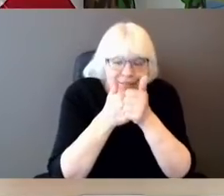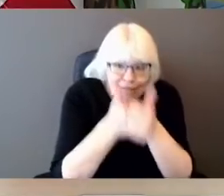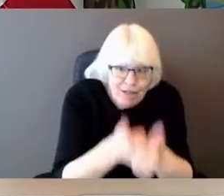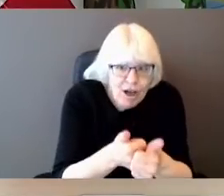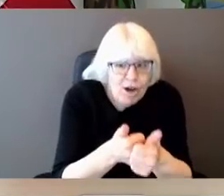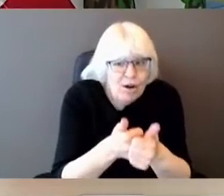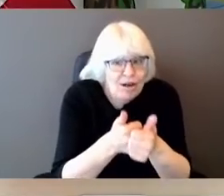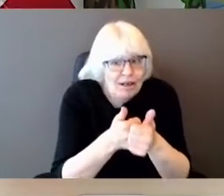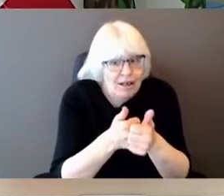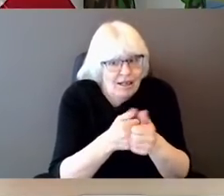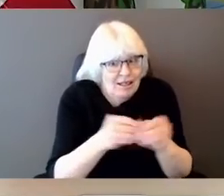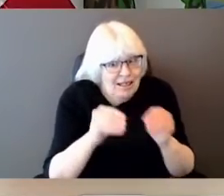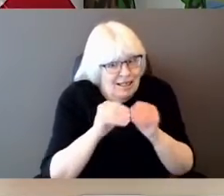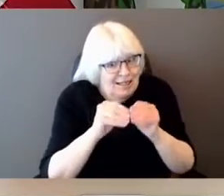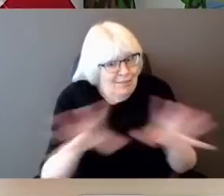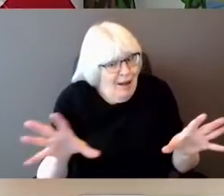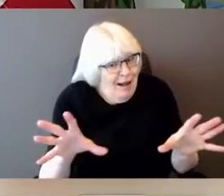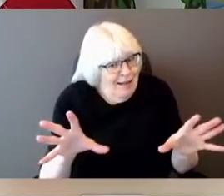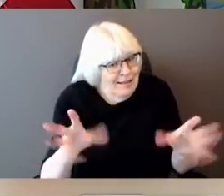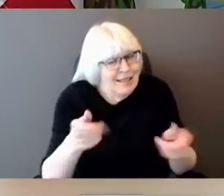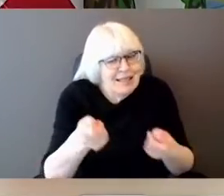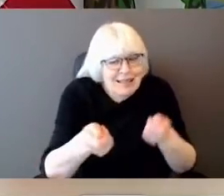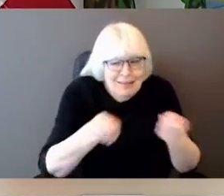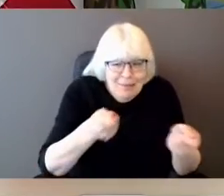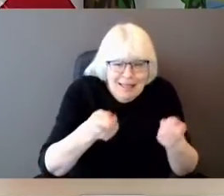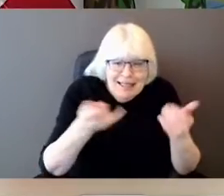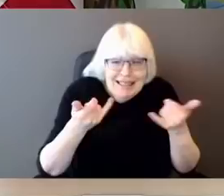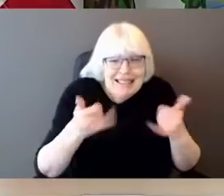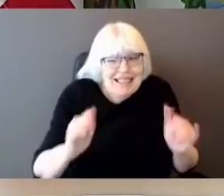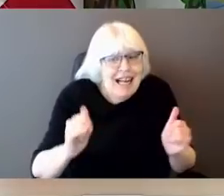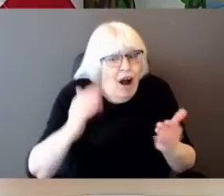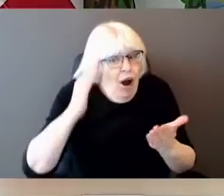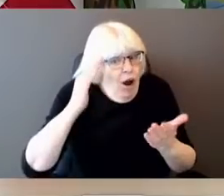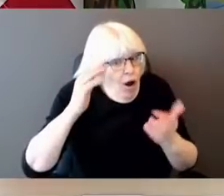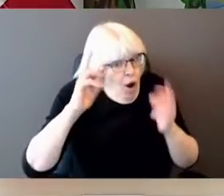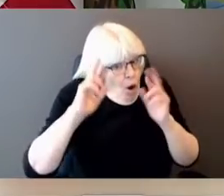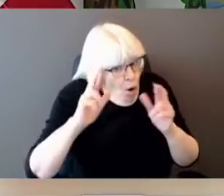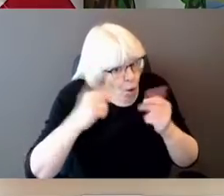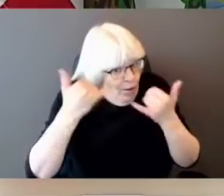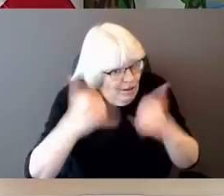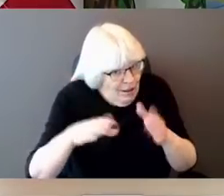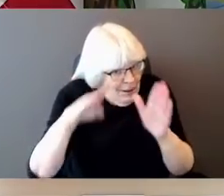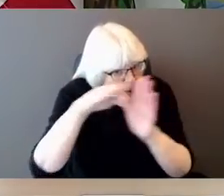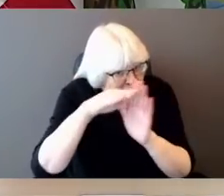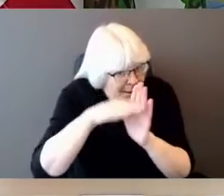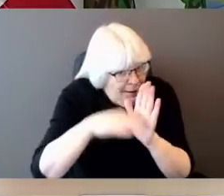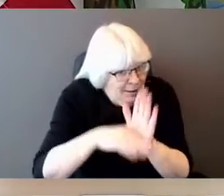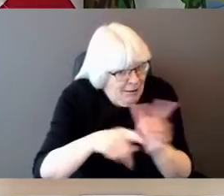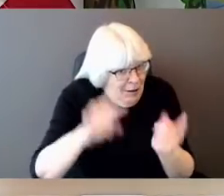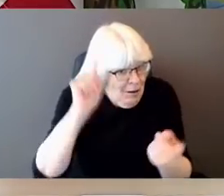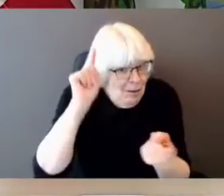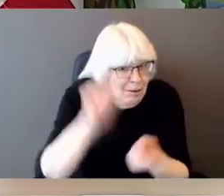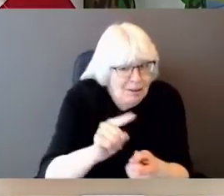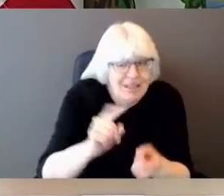loosening of these measures. And we'll continue to watch our hospitalizations, and that's why I